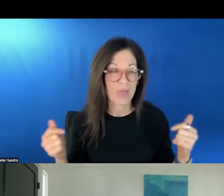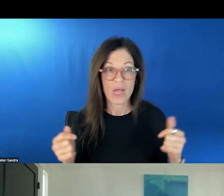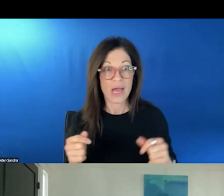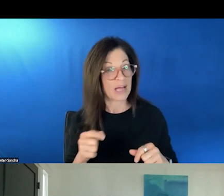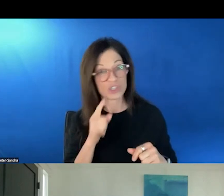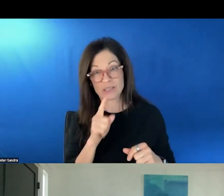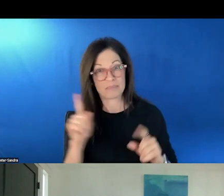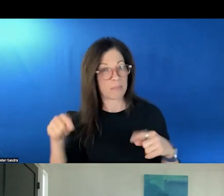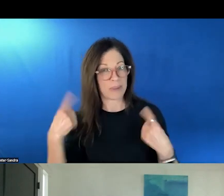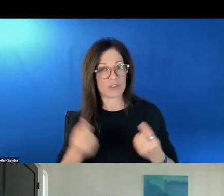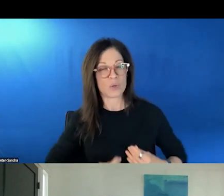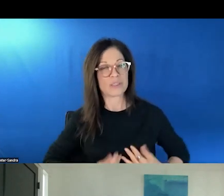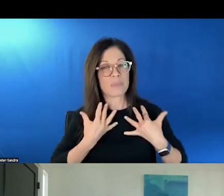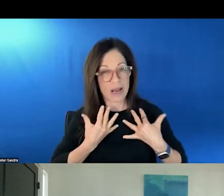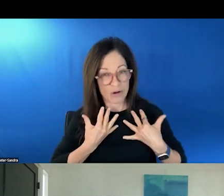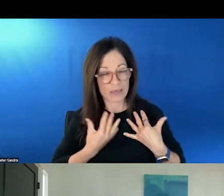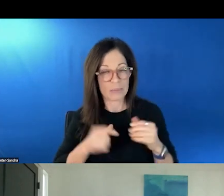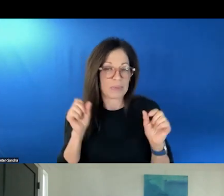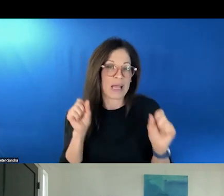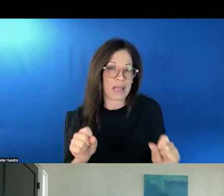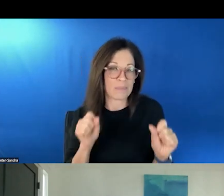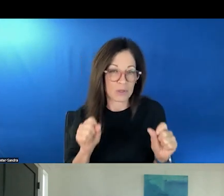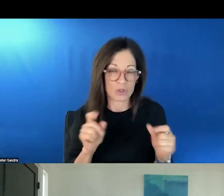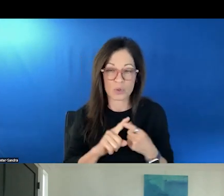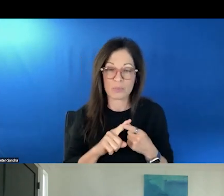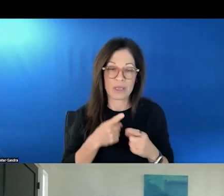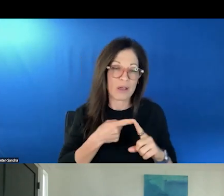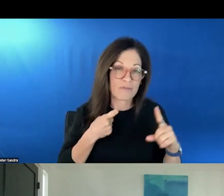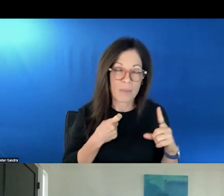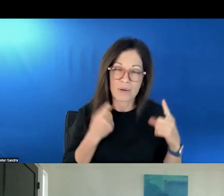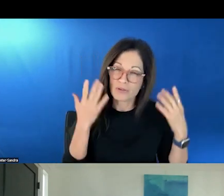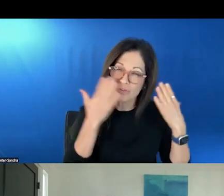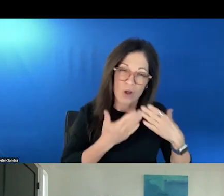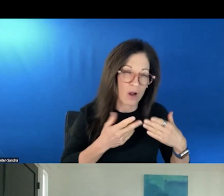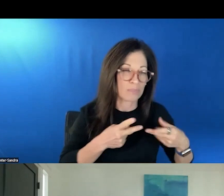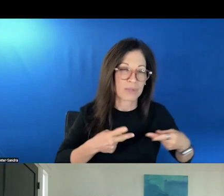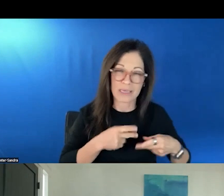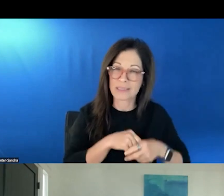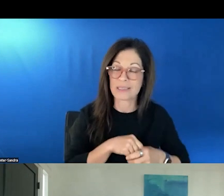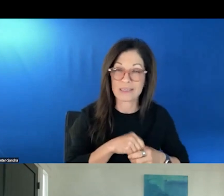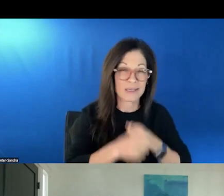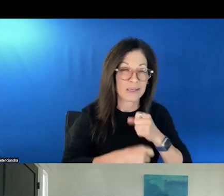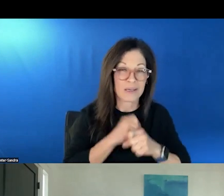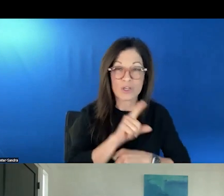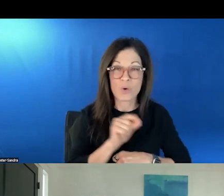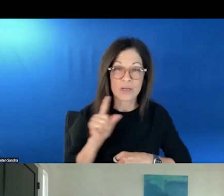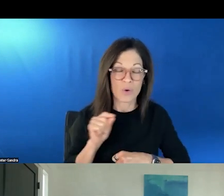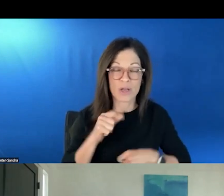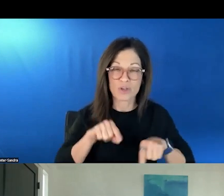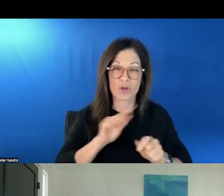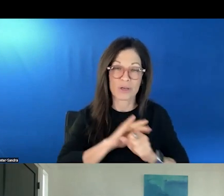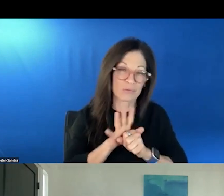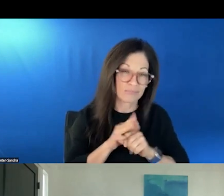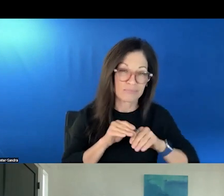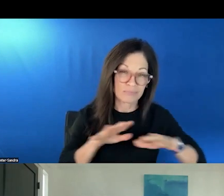it's been so inspiring to be able to come from such a dark place in 2020 and that quarantine time,